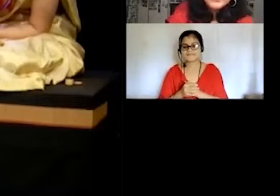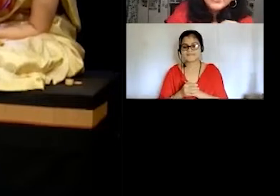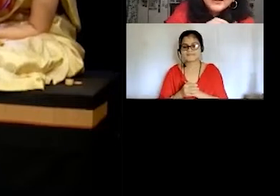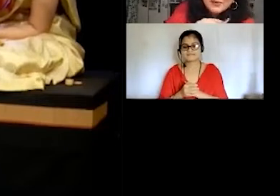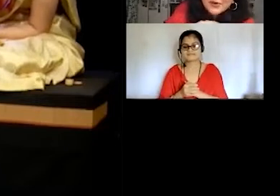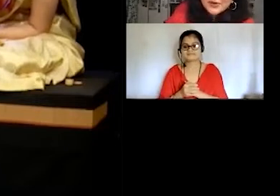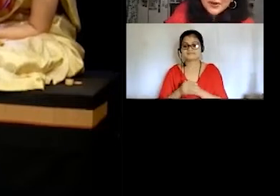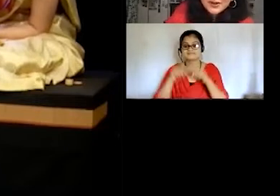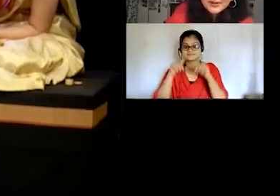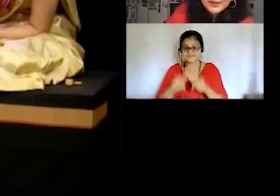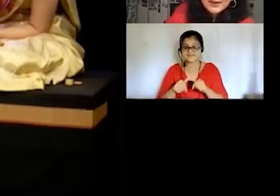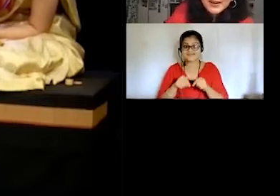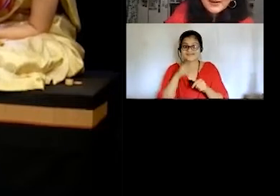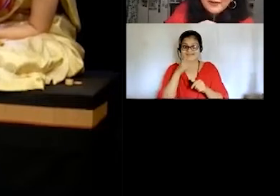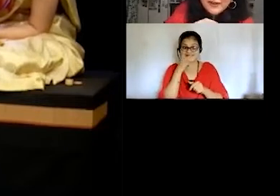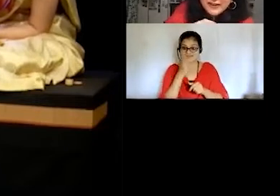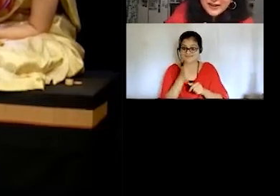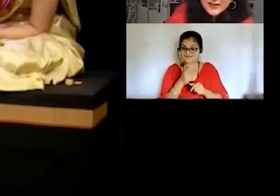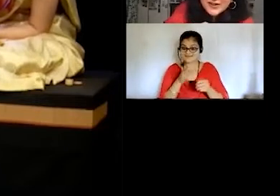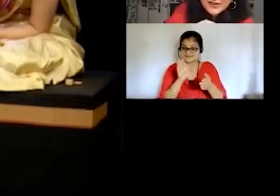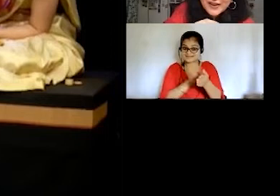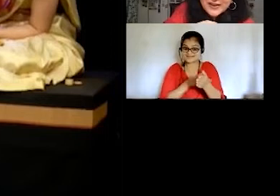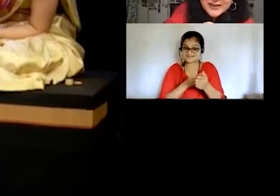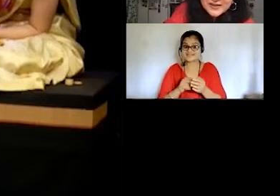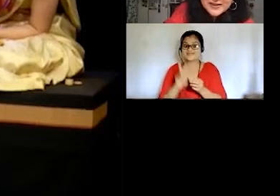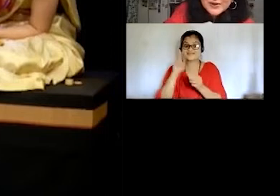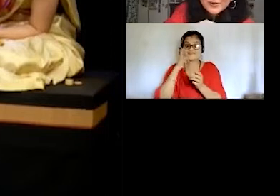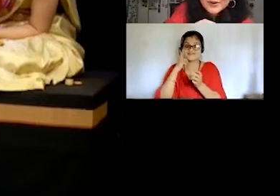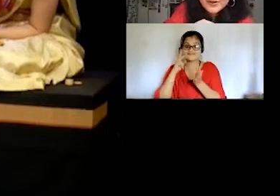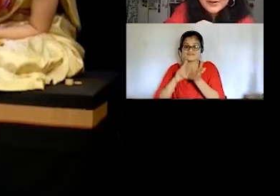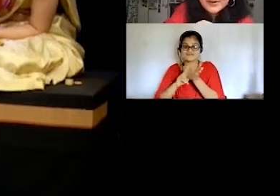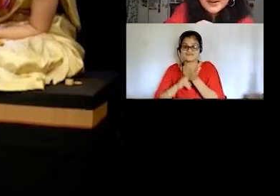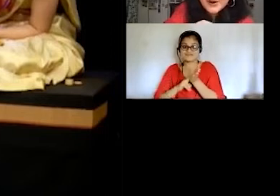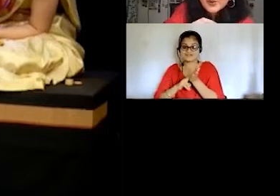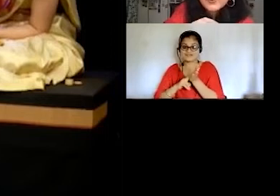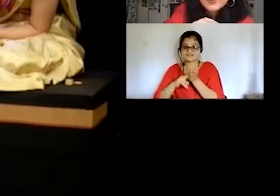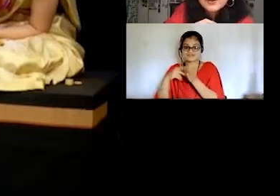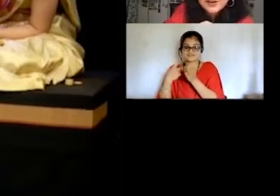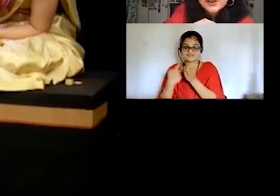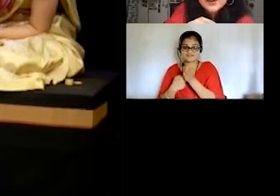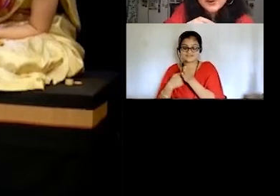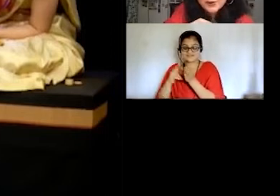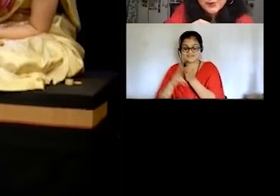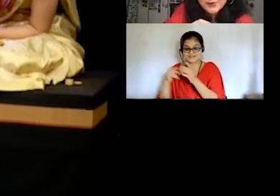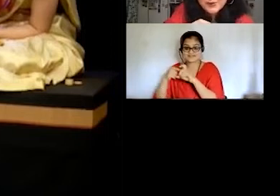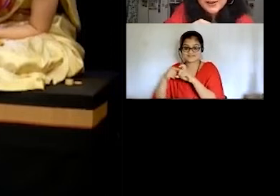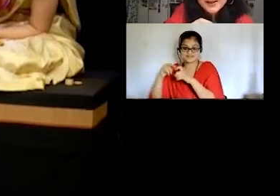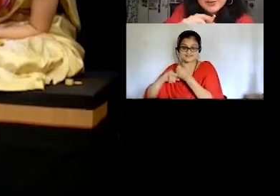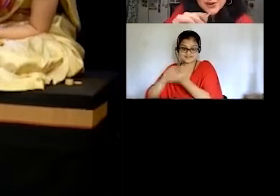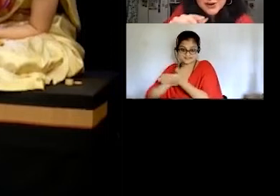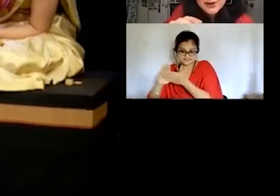In the demonstration, Vignesh renders the notations with oscillations on the